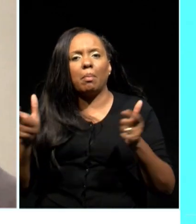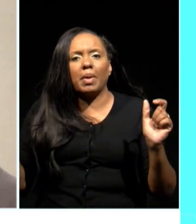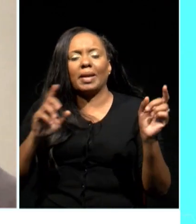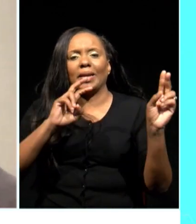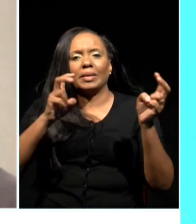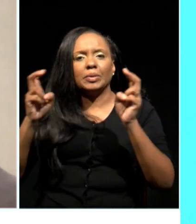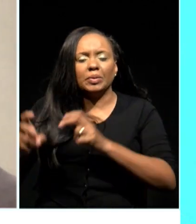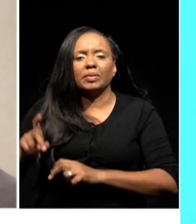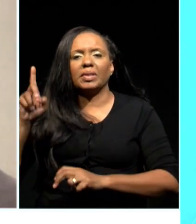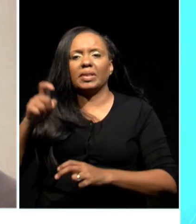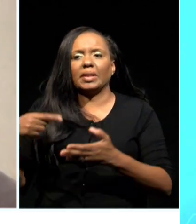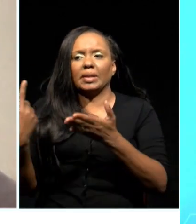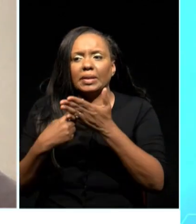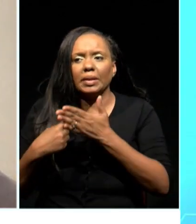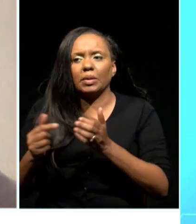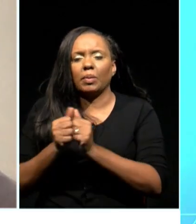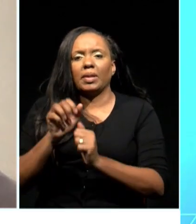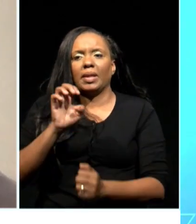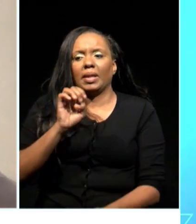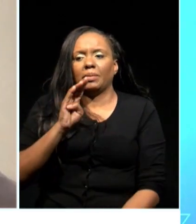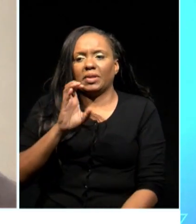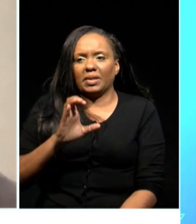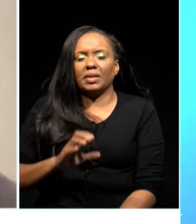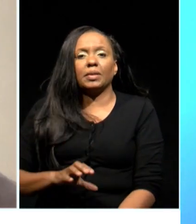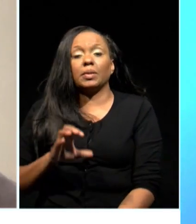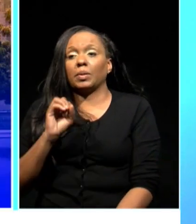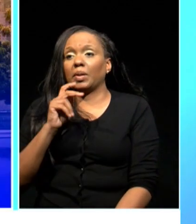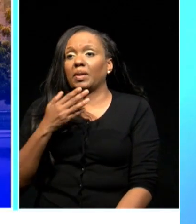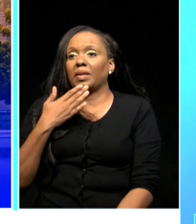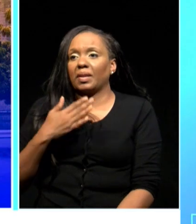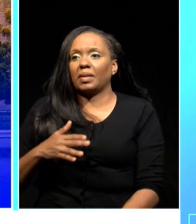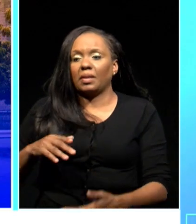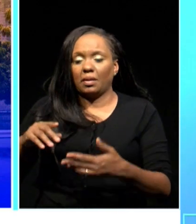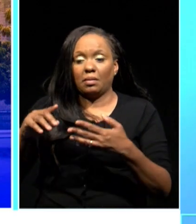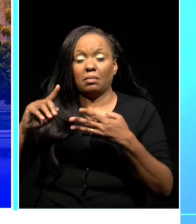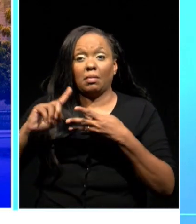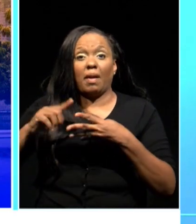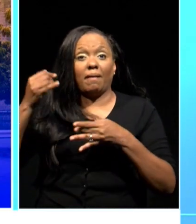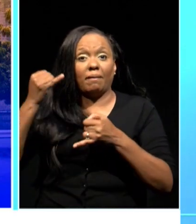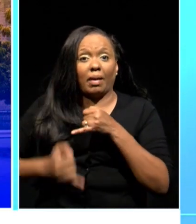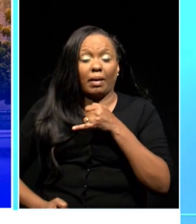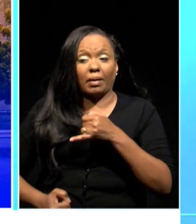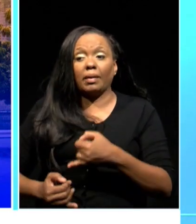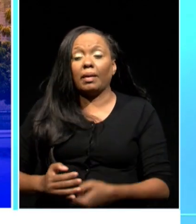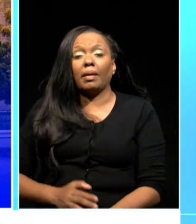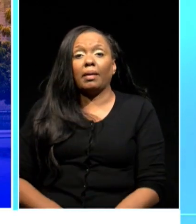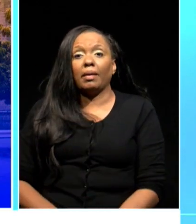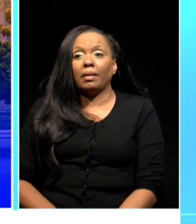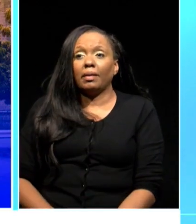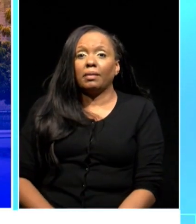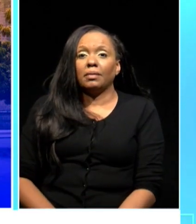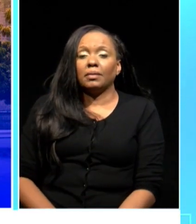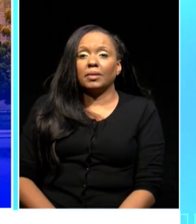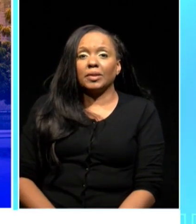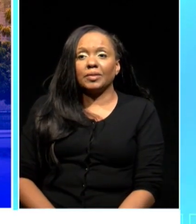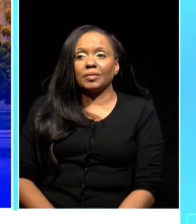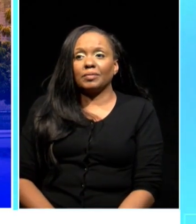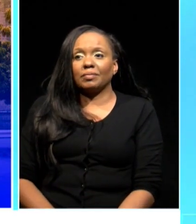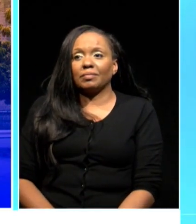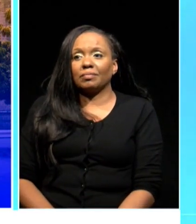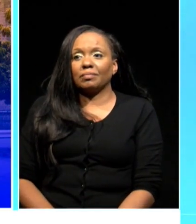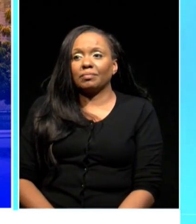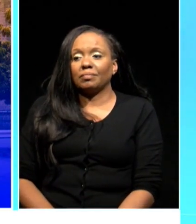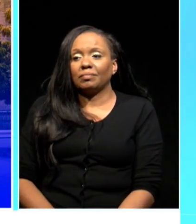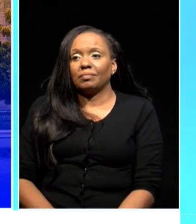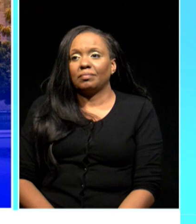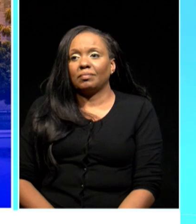be addressed with the EBC. Okay, thank you for that, Dr. Bell. Your final comments? My final comments or my comments?